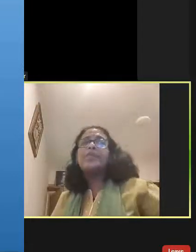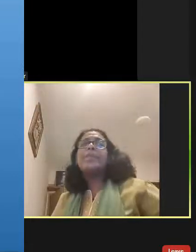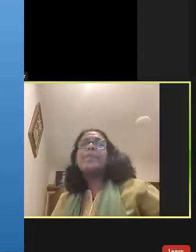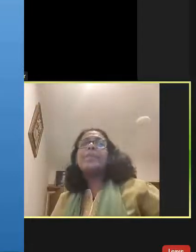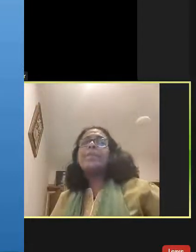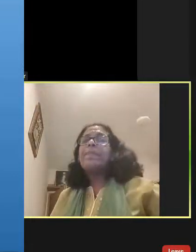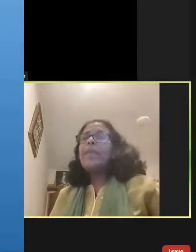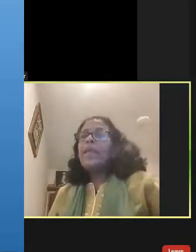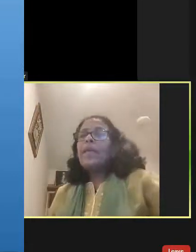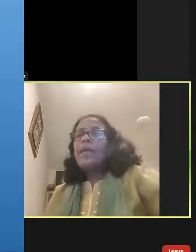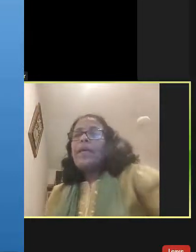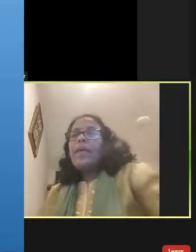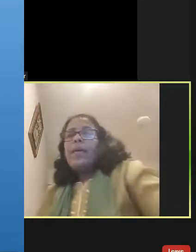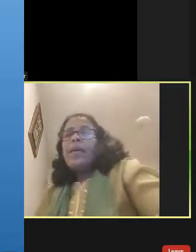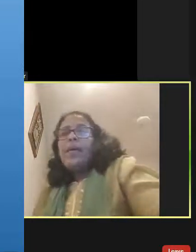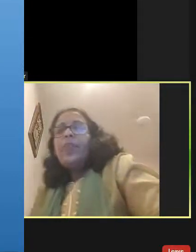notes.